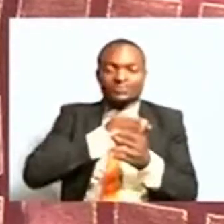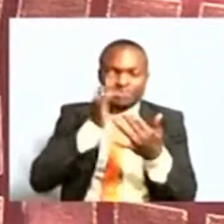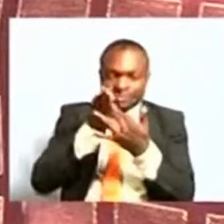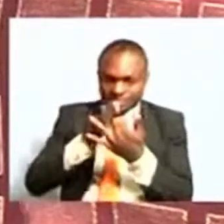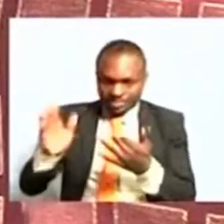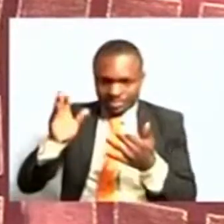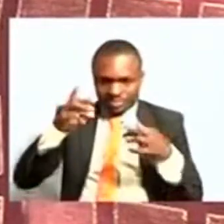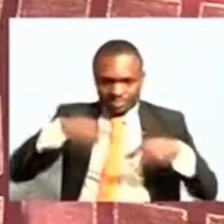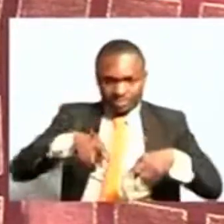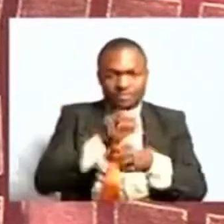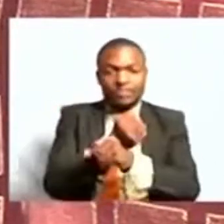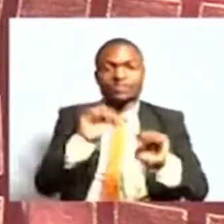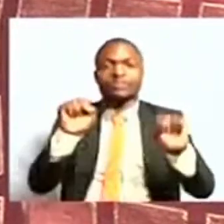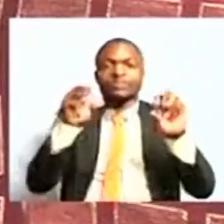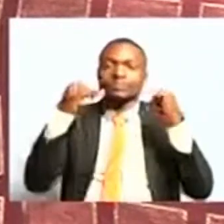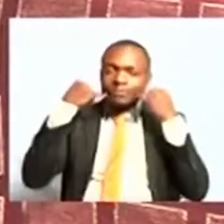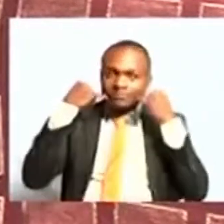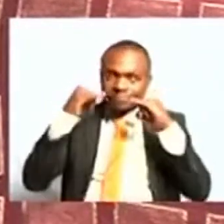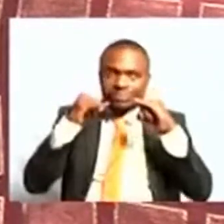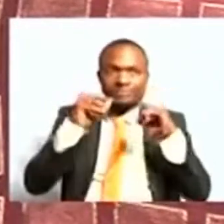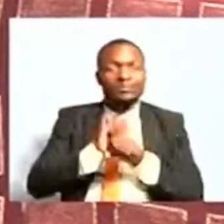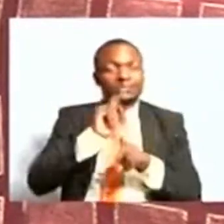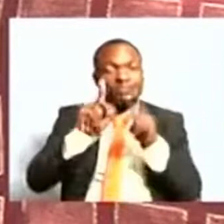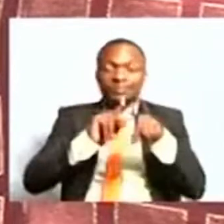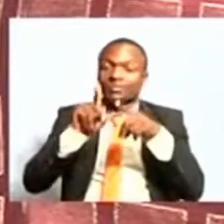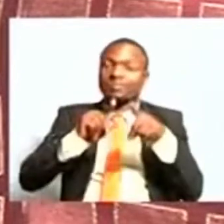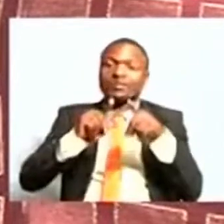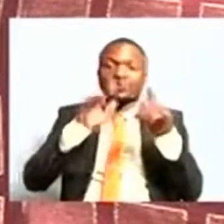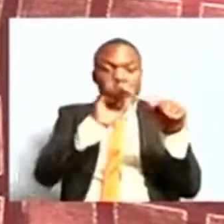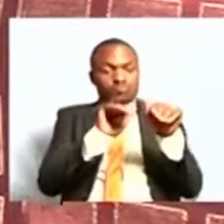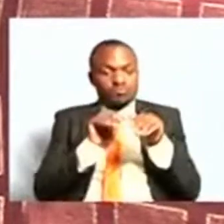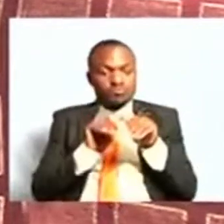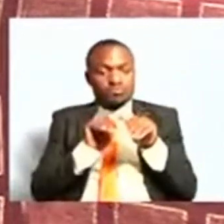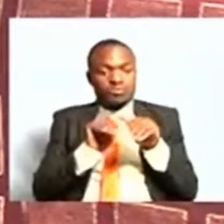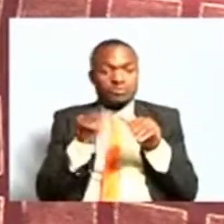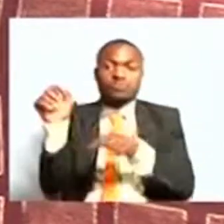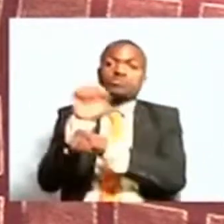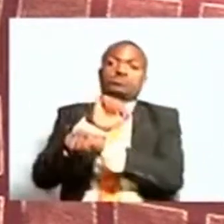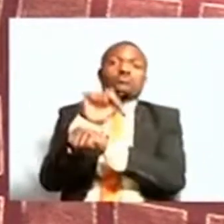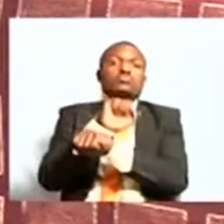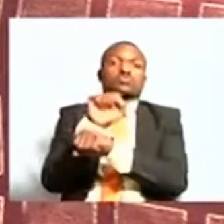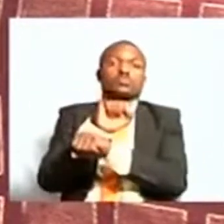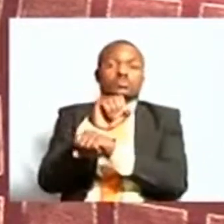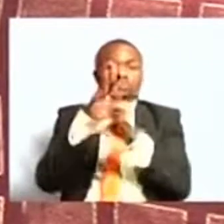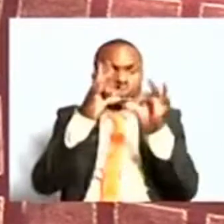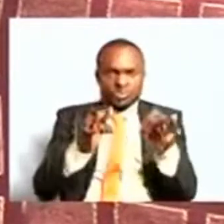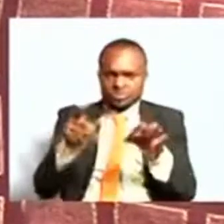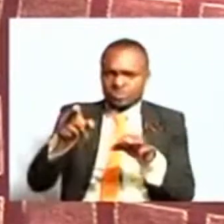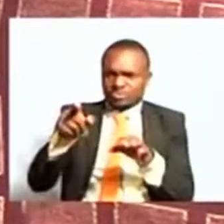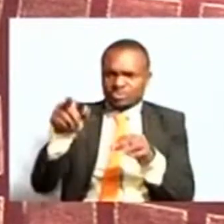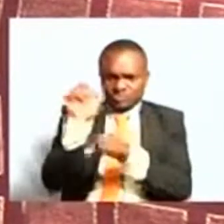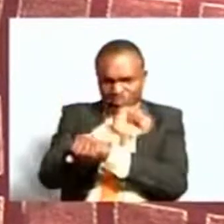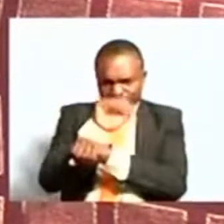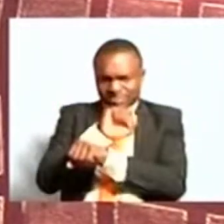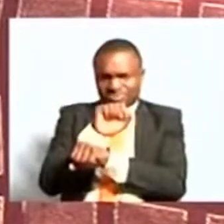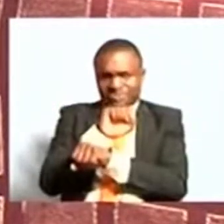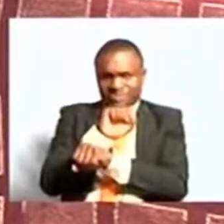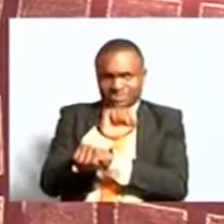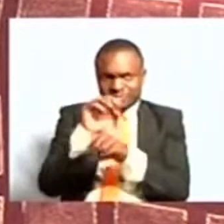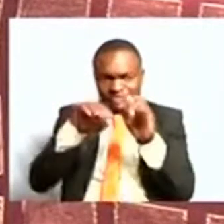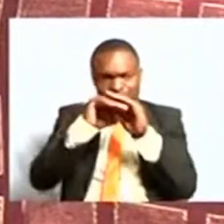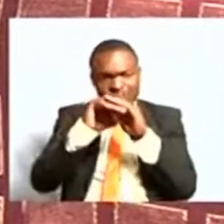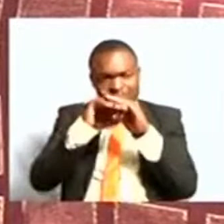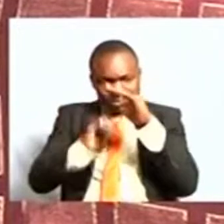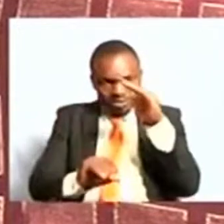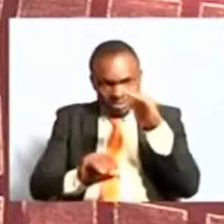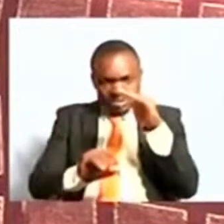road safety information. So people should avoid drink driving, because when you're driving under the influence